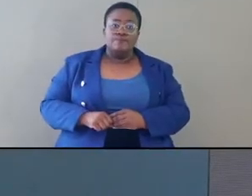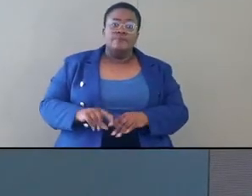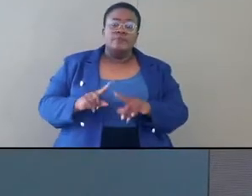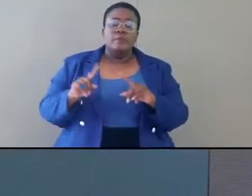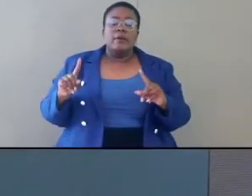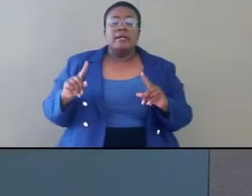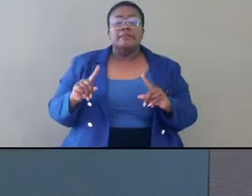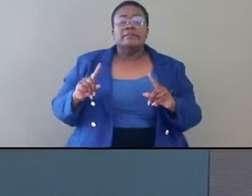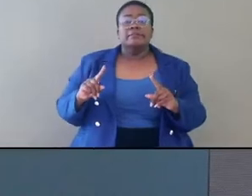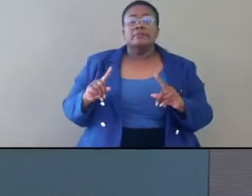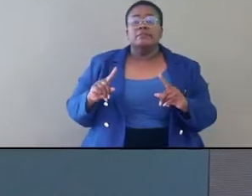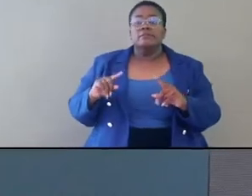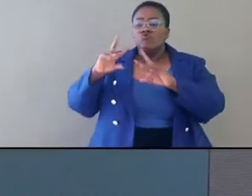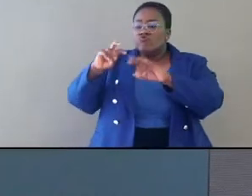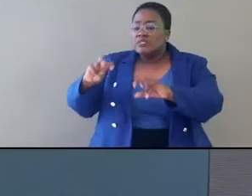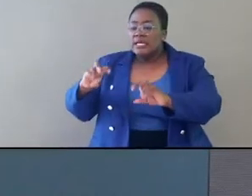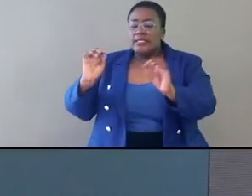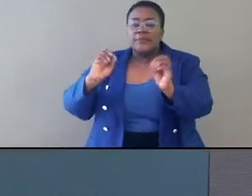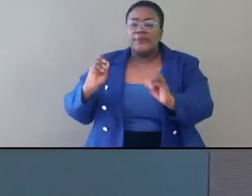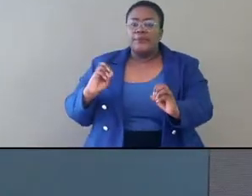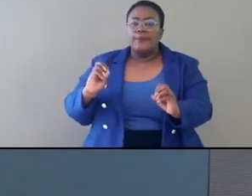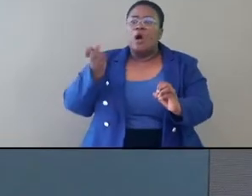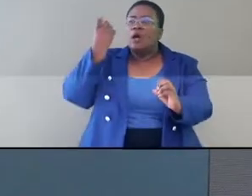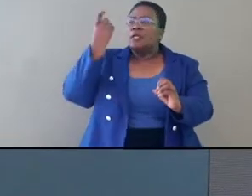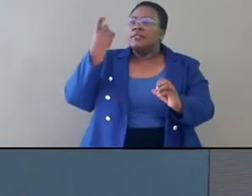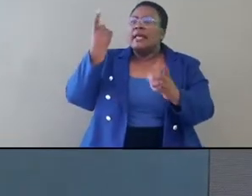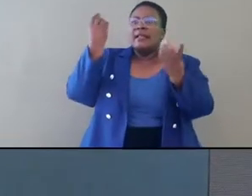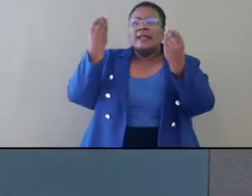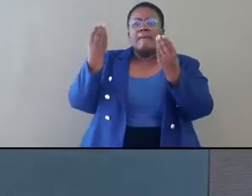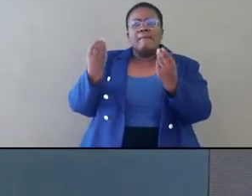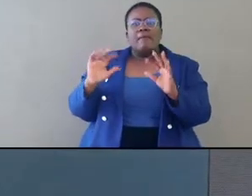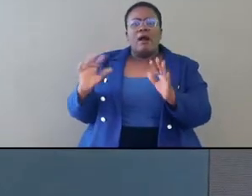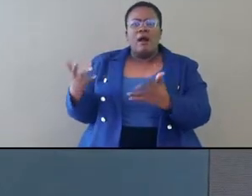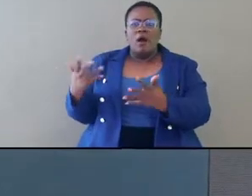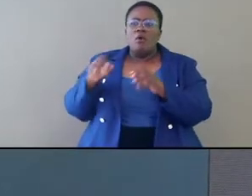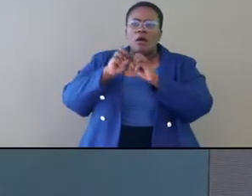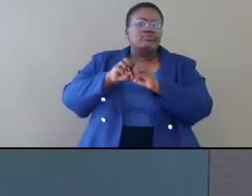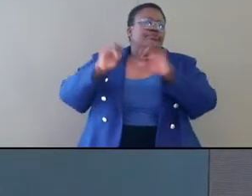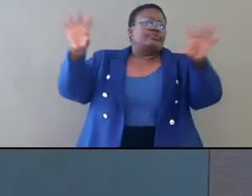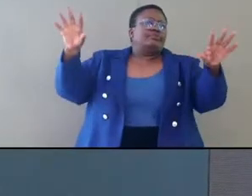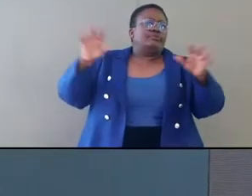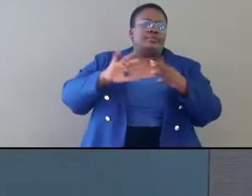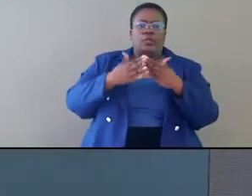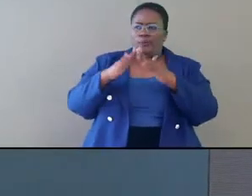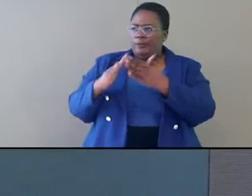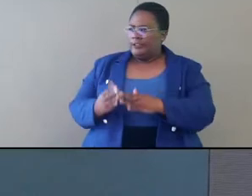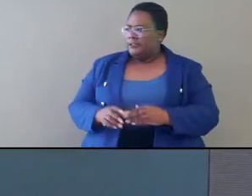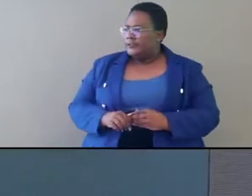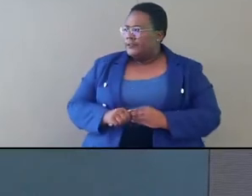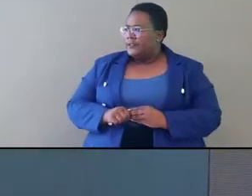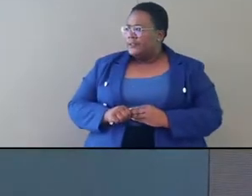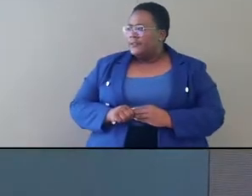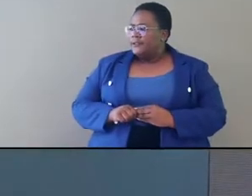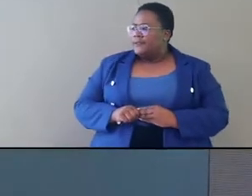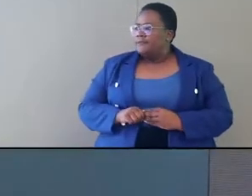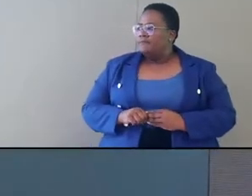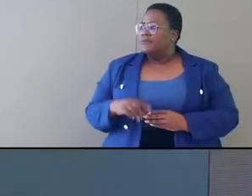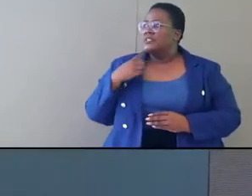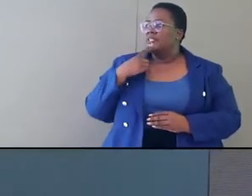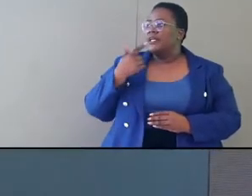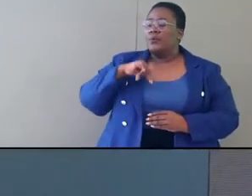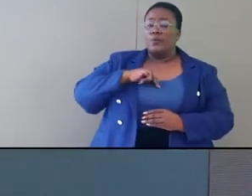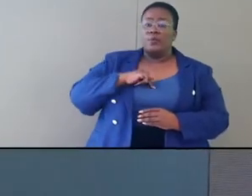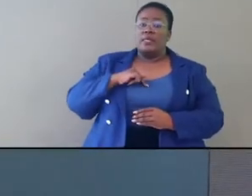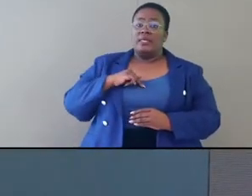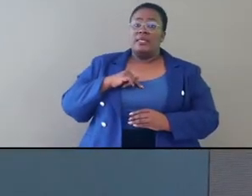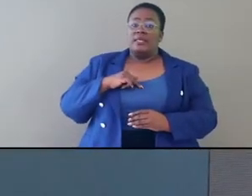doing research without understanding how the numbers work they go and put that out there and suggest that we are not spending as a